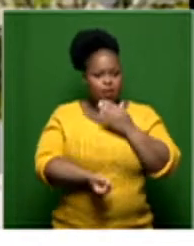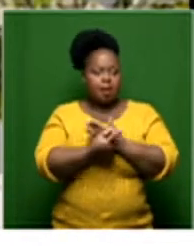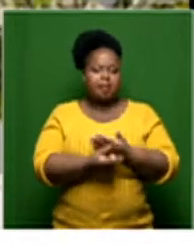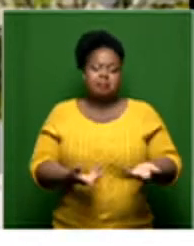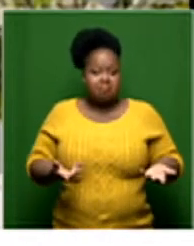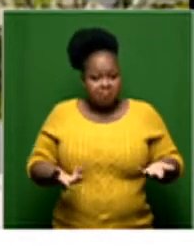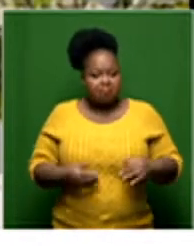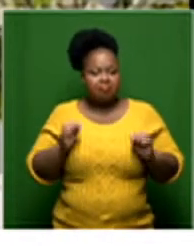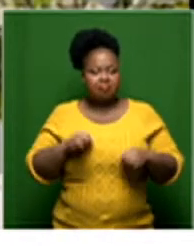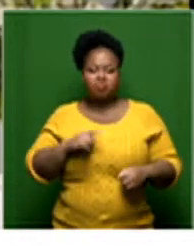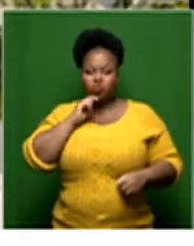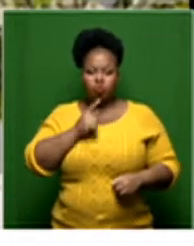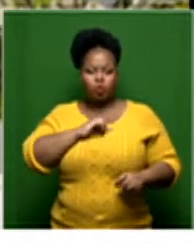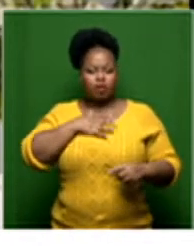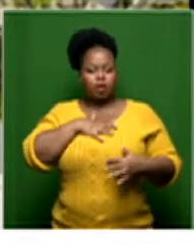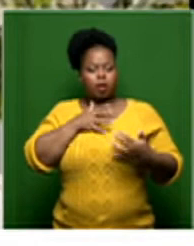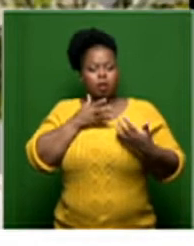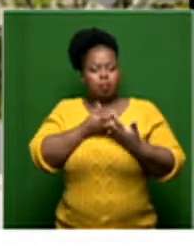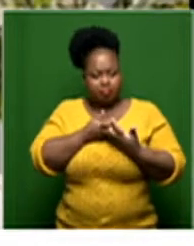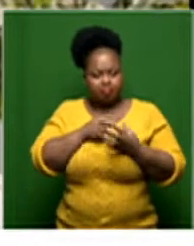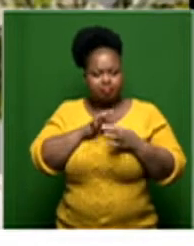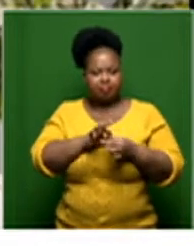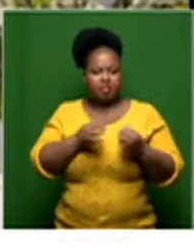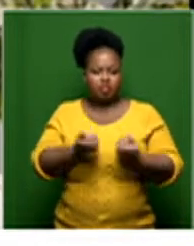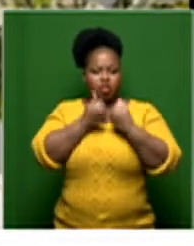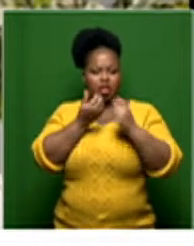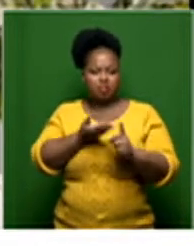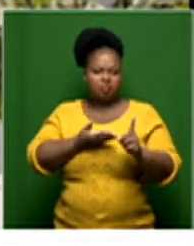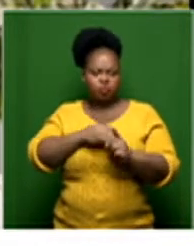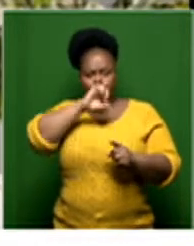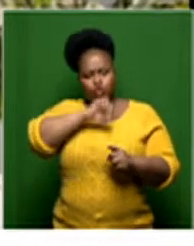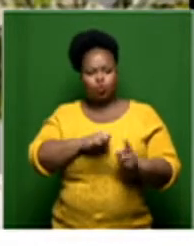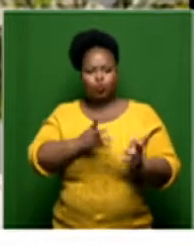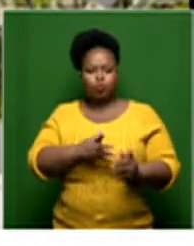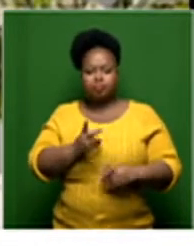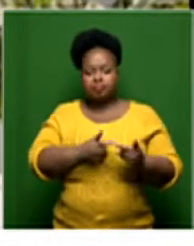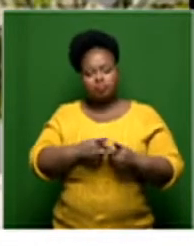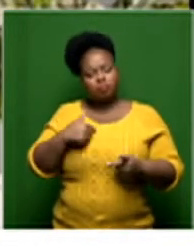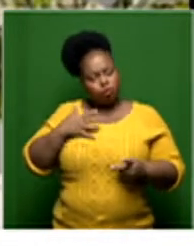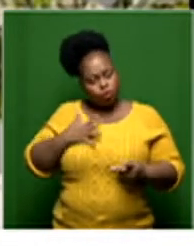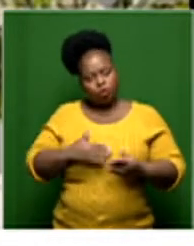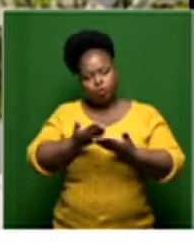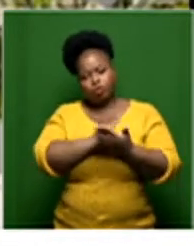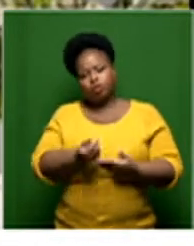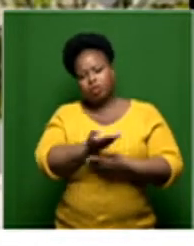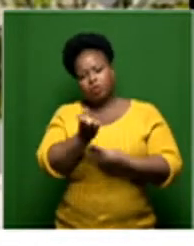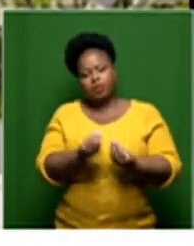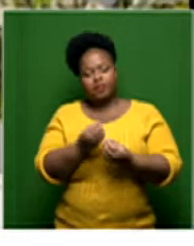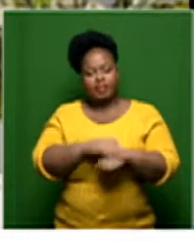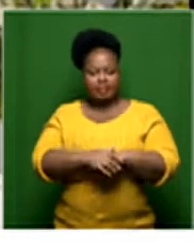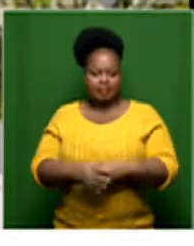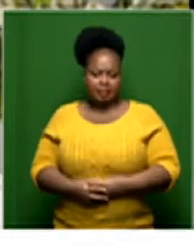life was, that really appealed to her and challenged her and that she loved. And she would want to share with her